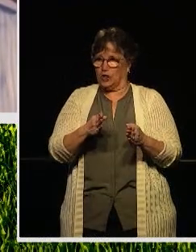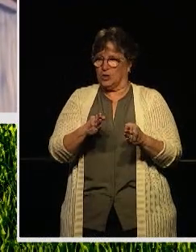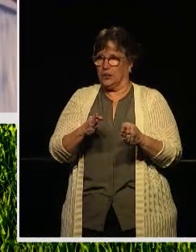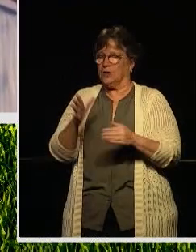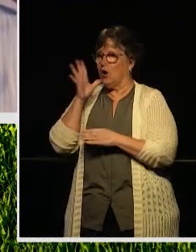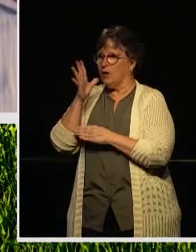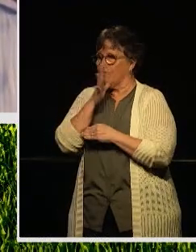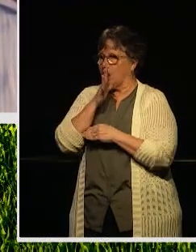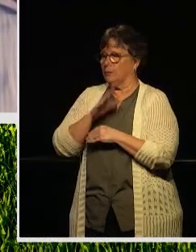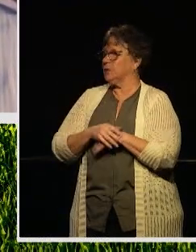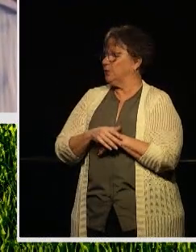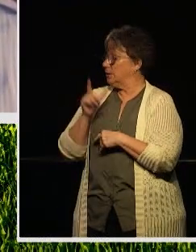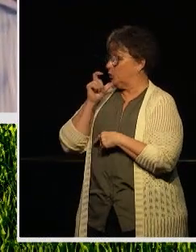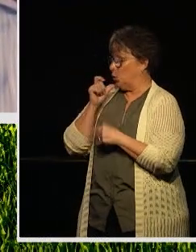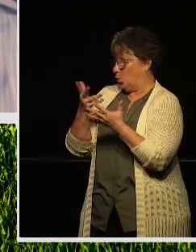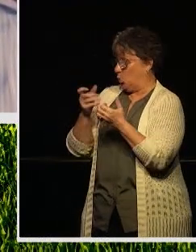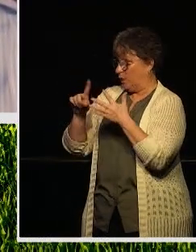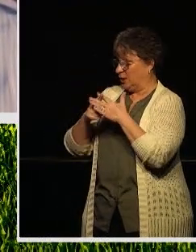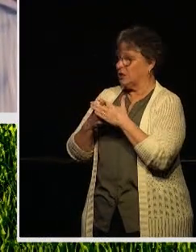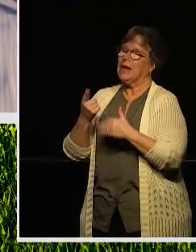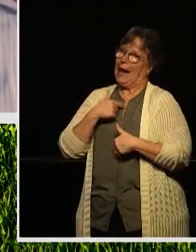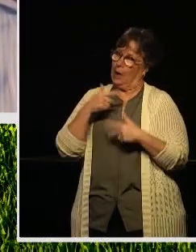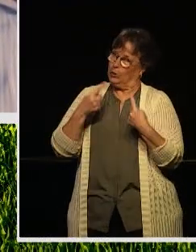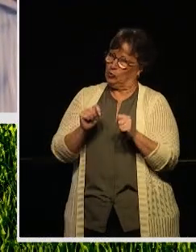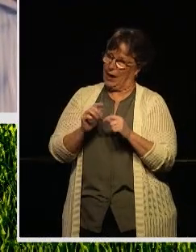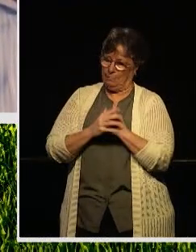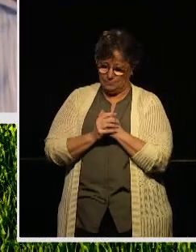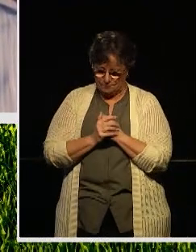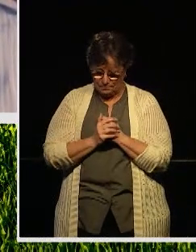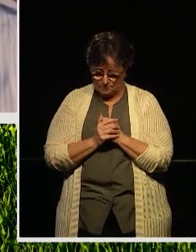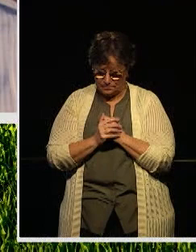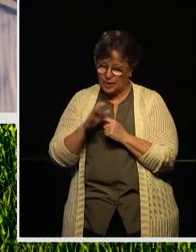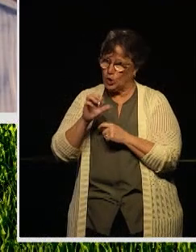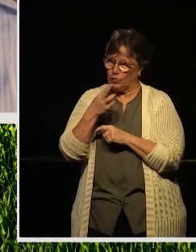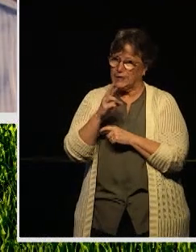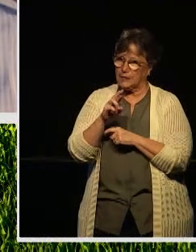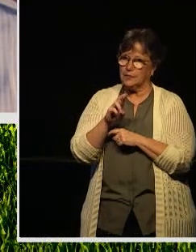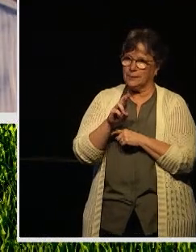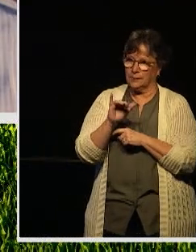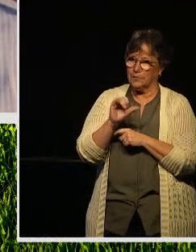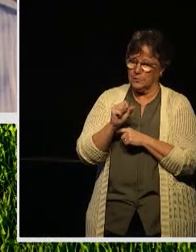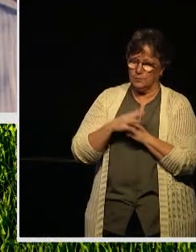So who should we start with that? Chris, would you like to I'll start? take a crack at it. I think that